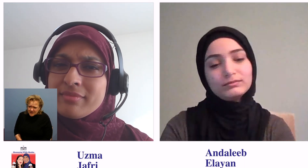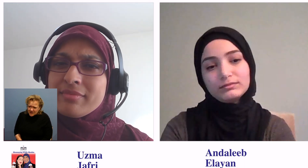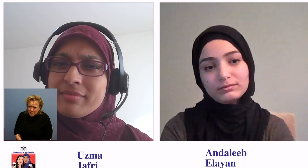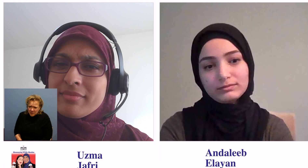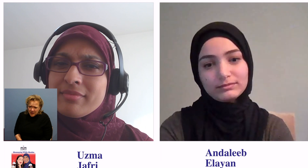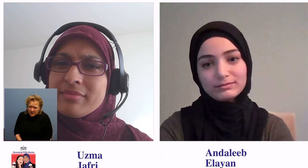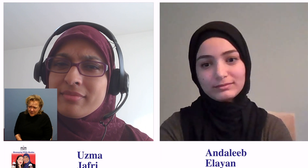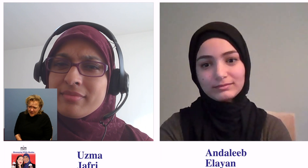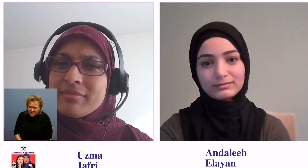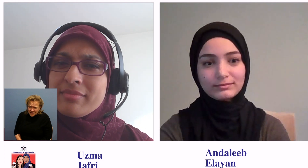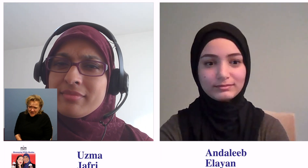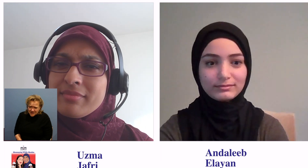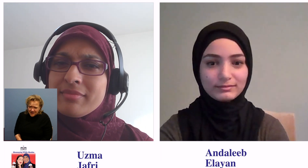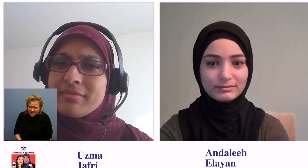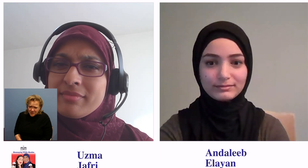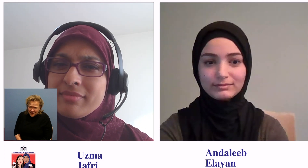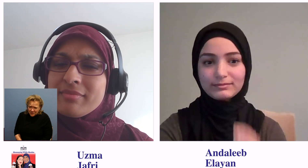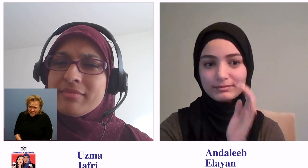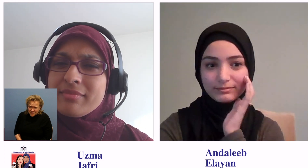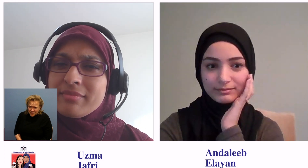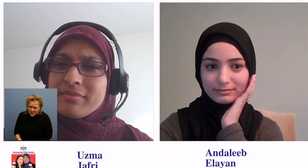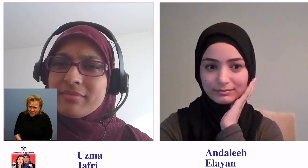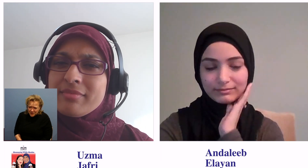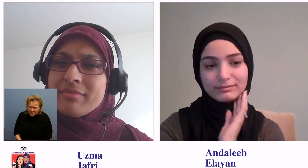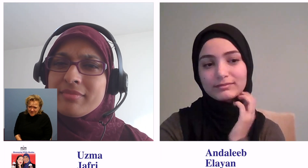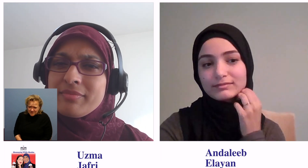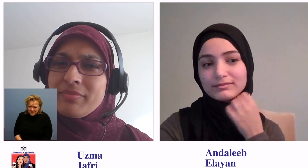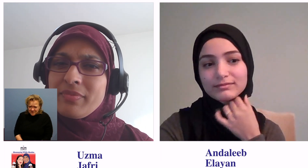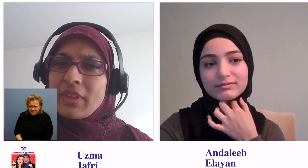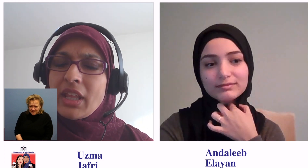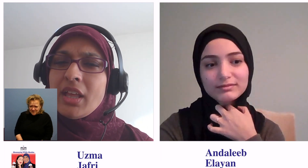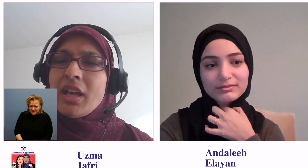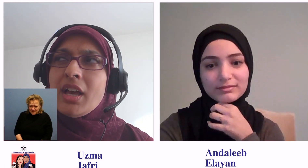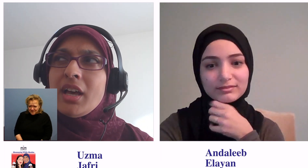course, deaf people have a connection to God without the spoken word.